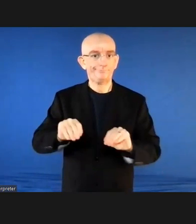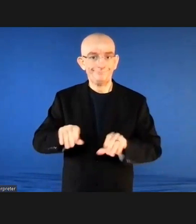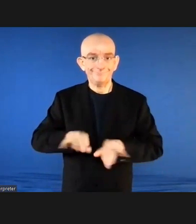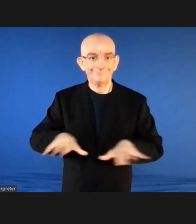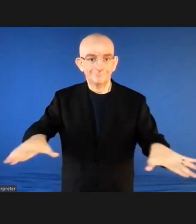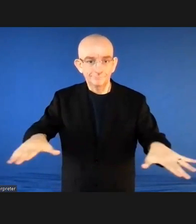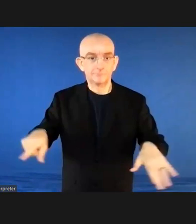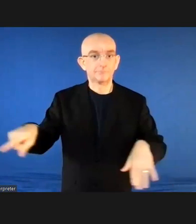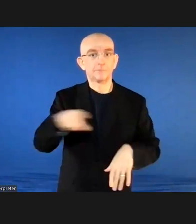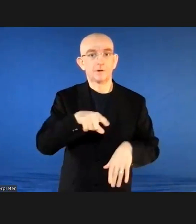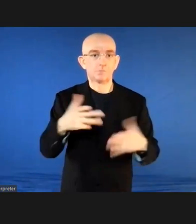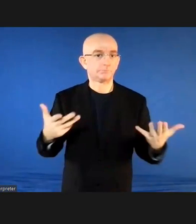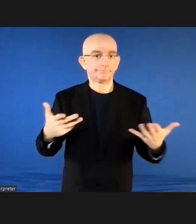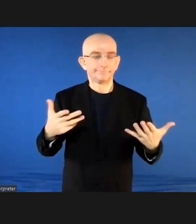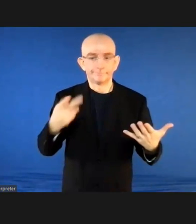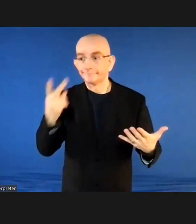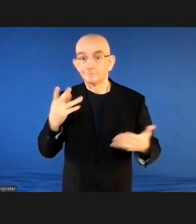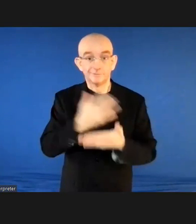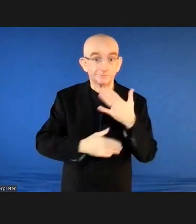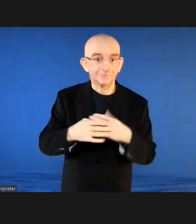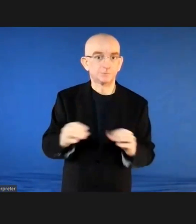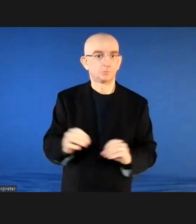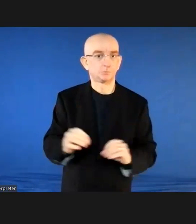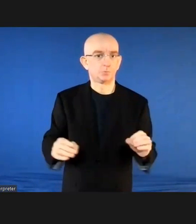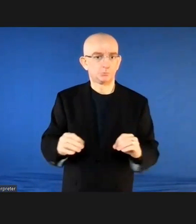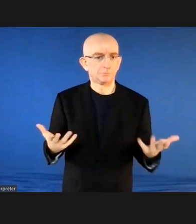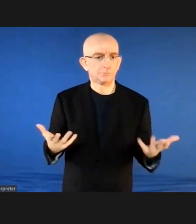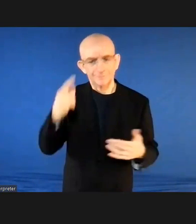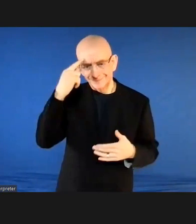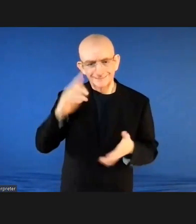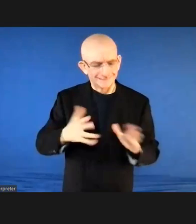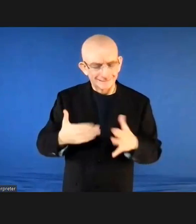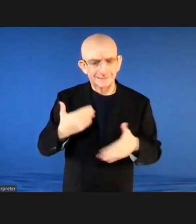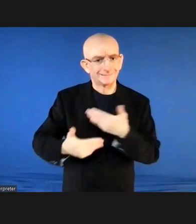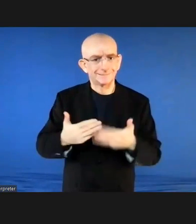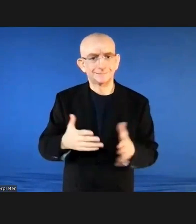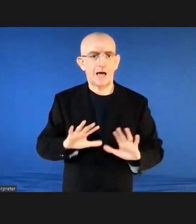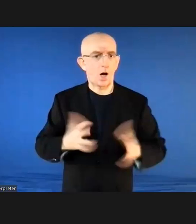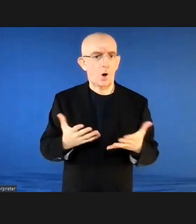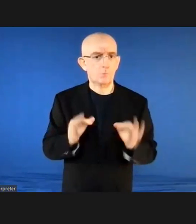And in fact, in Uganda, one project found that intersectionality is a more